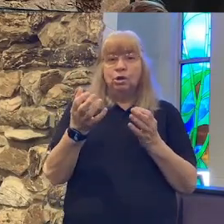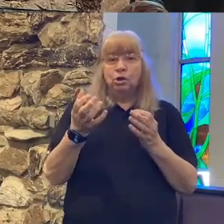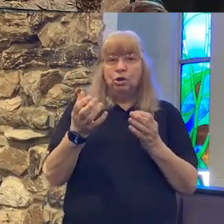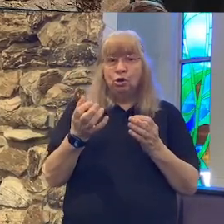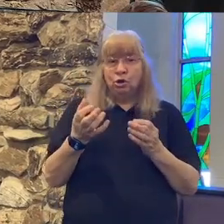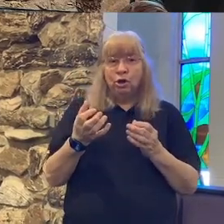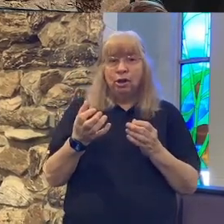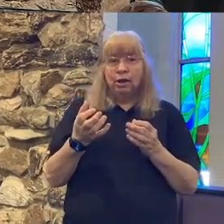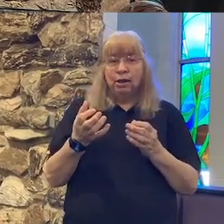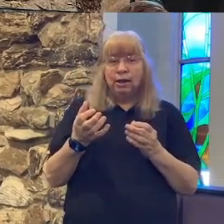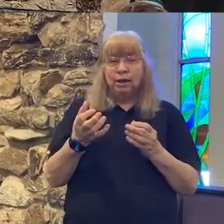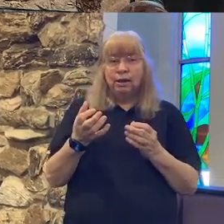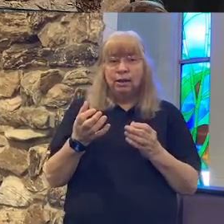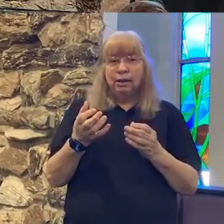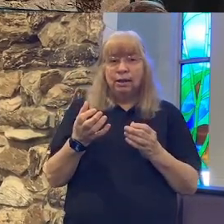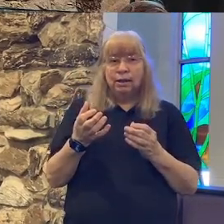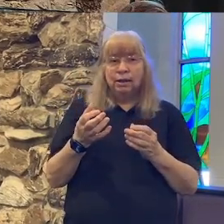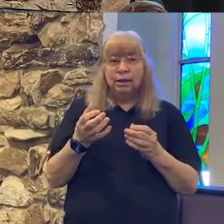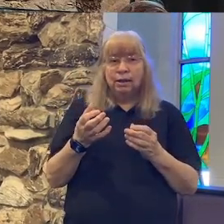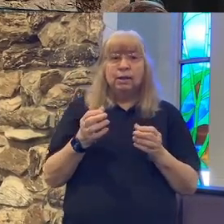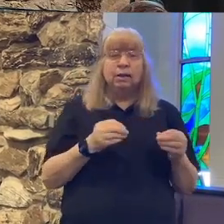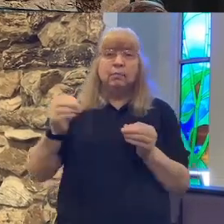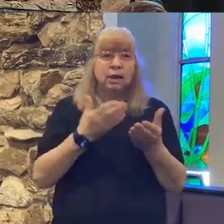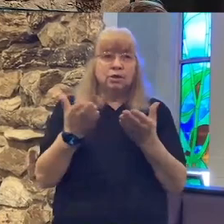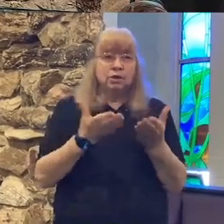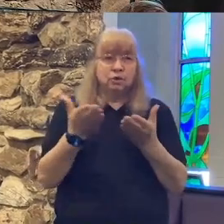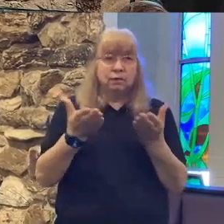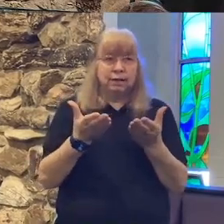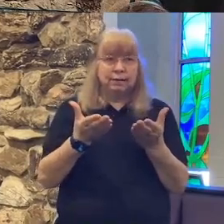emerging, serving.